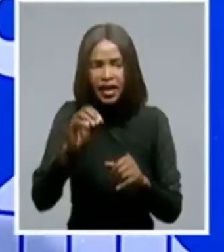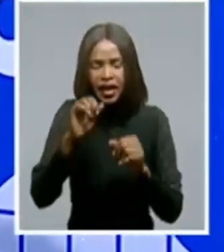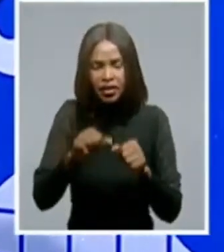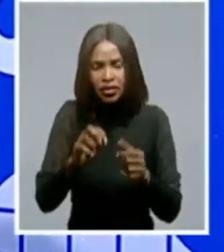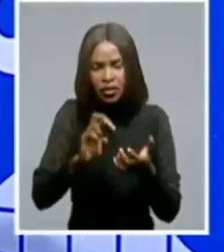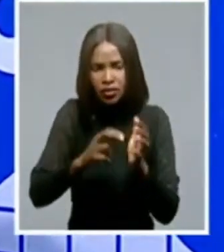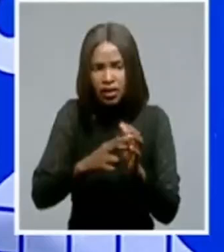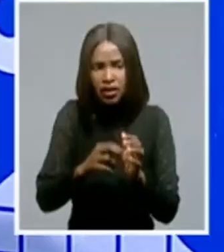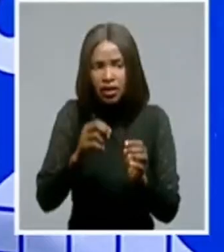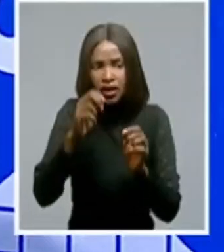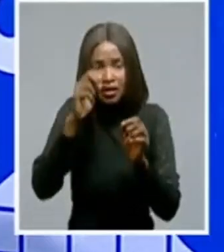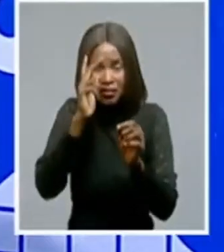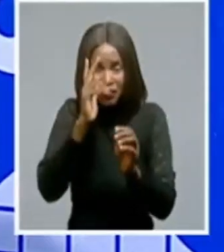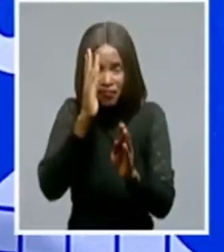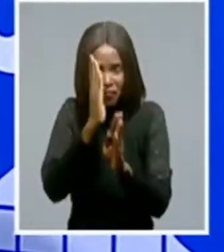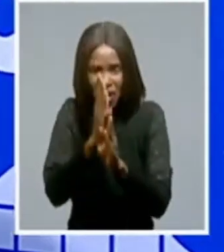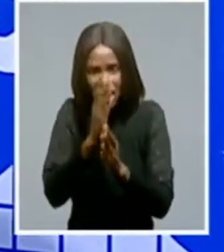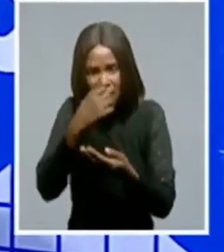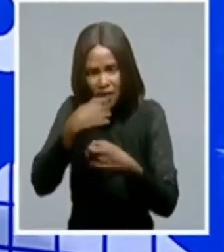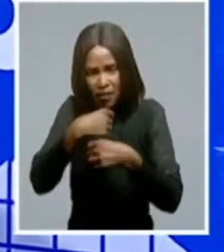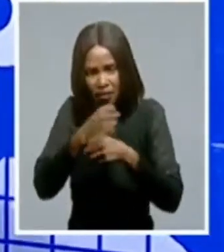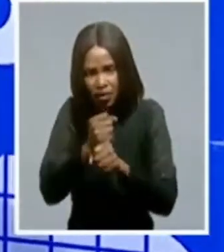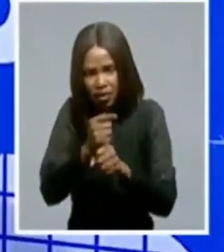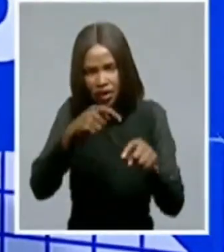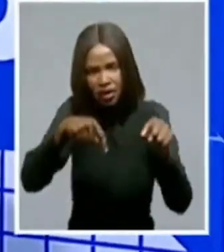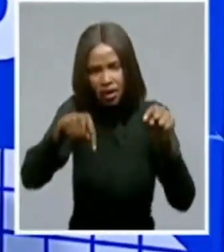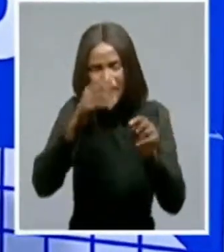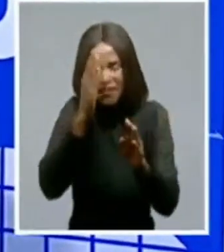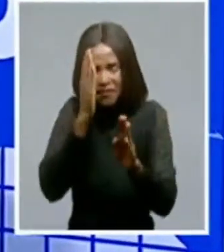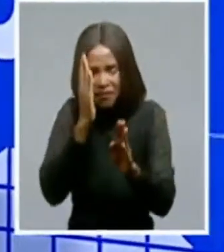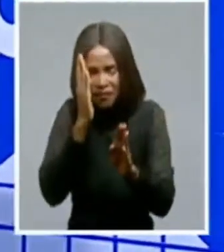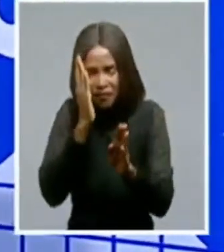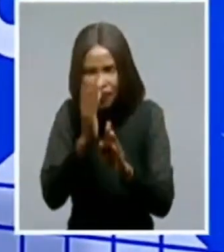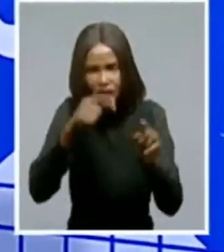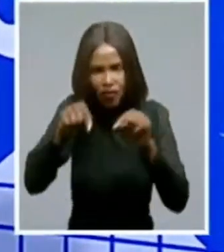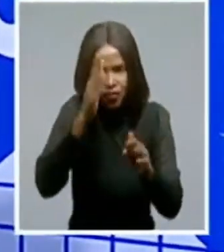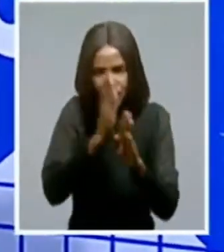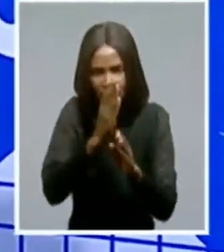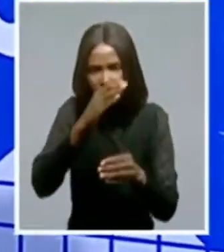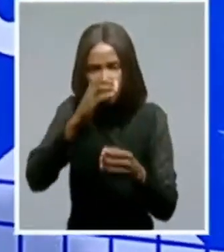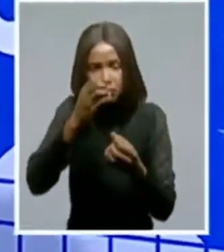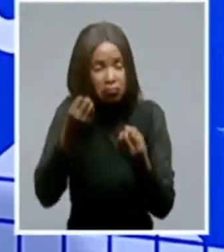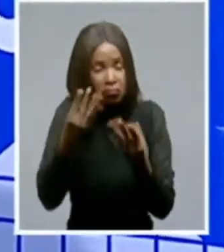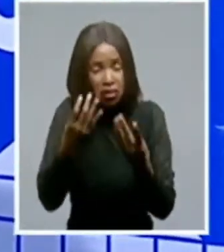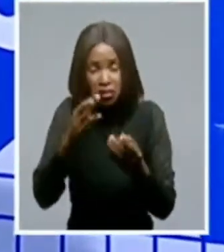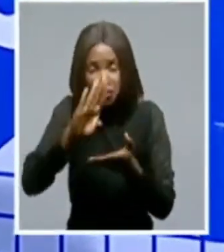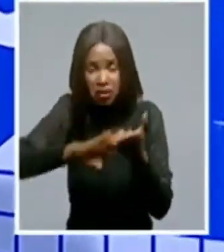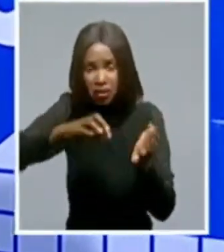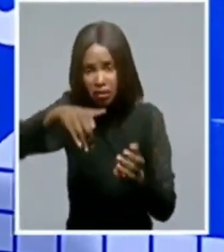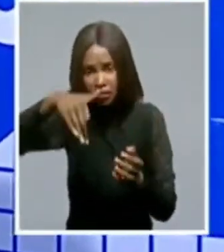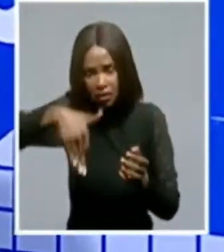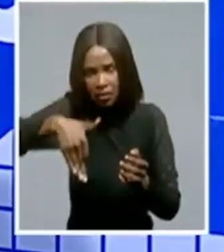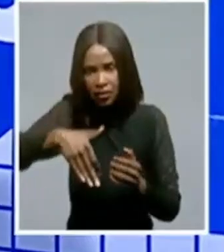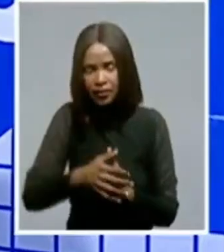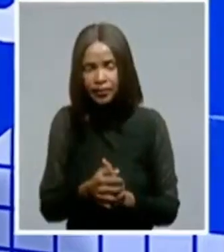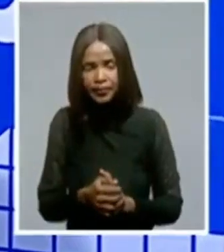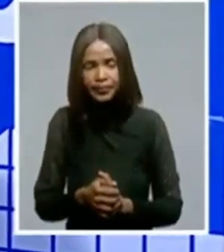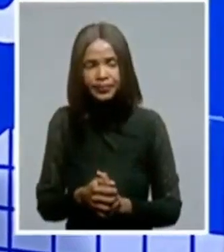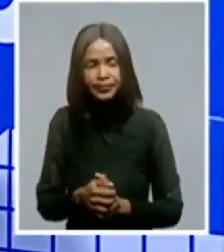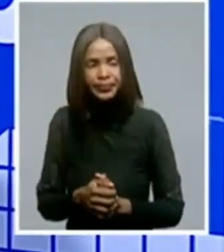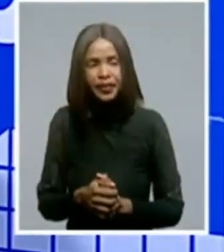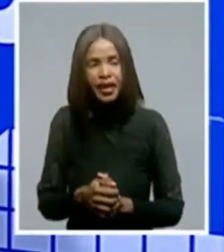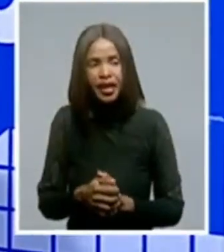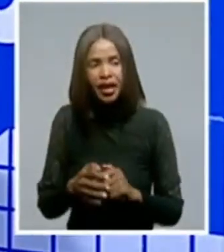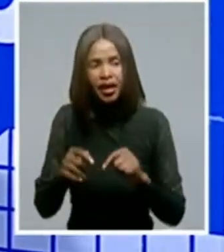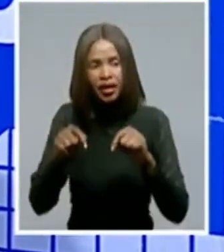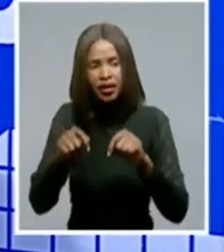times more foreign direct investment projects than expected for its economic size. Now, joining us in the studio is